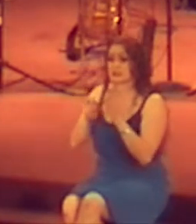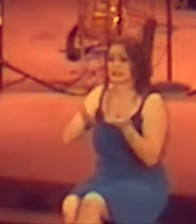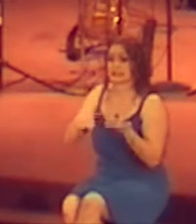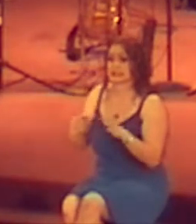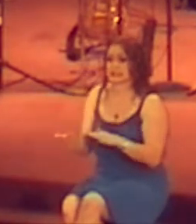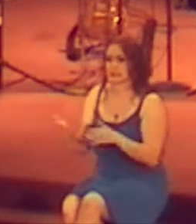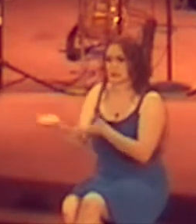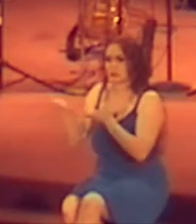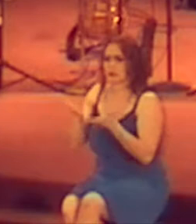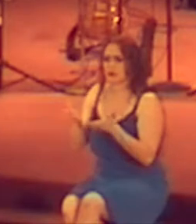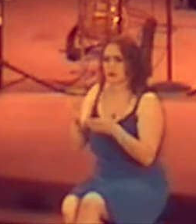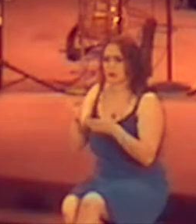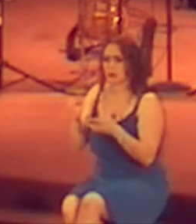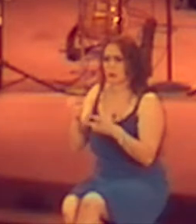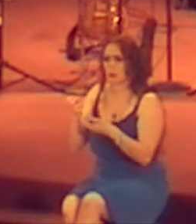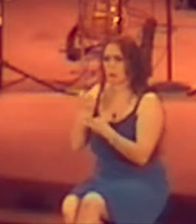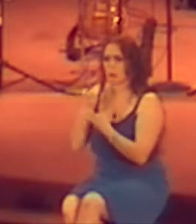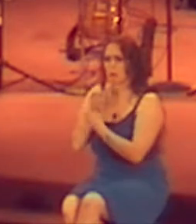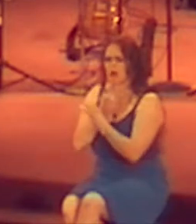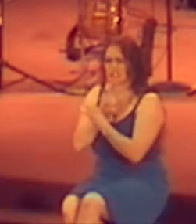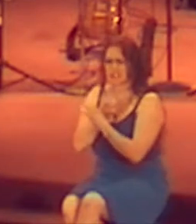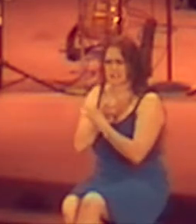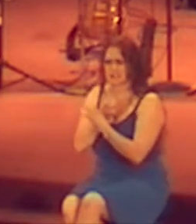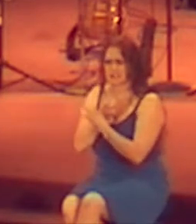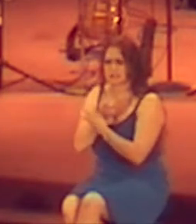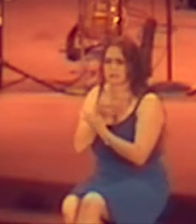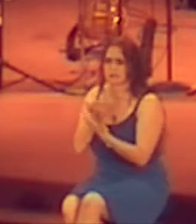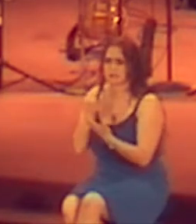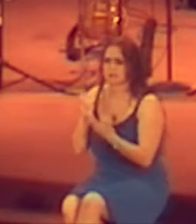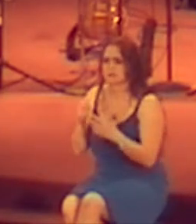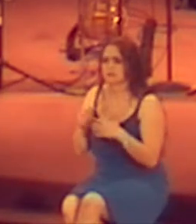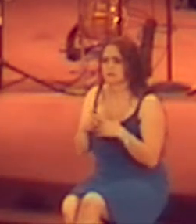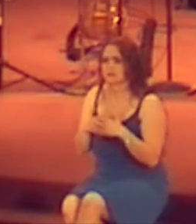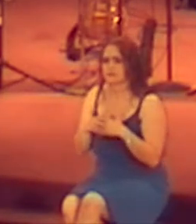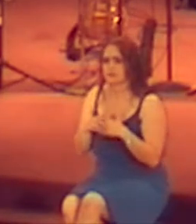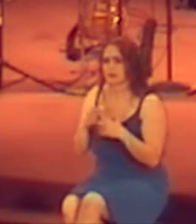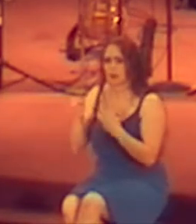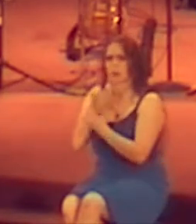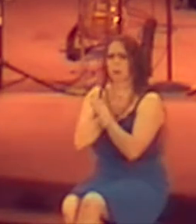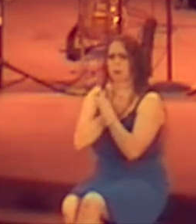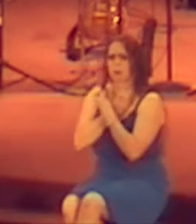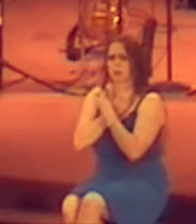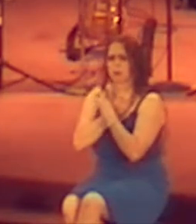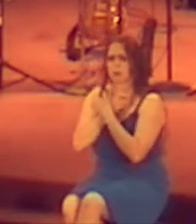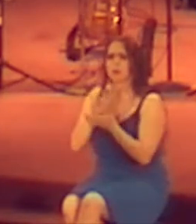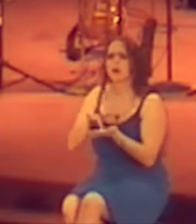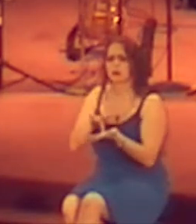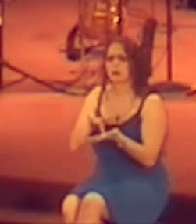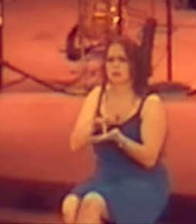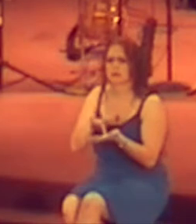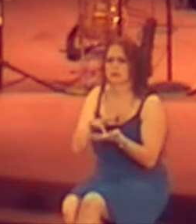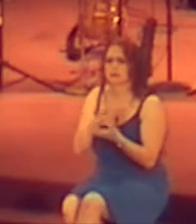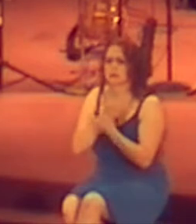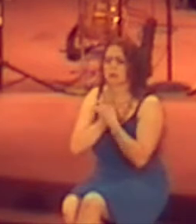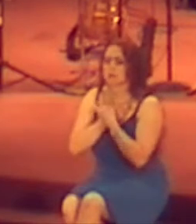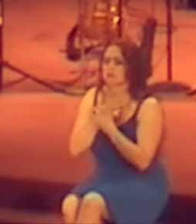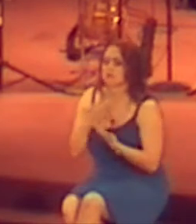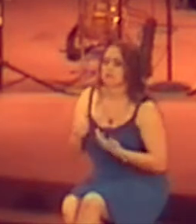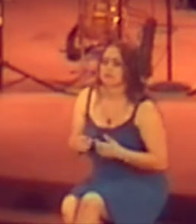dramatic, especially considering that tongues normally are the very thing that we taste life-giving food and drink.